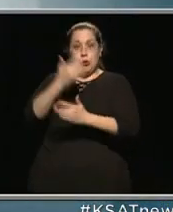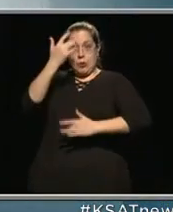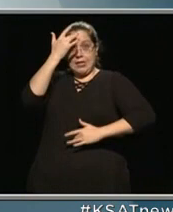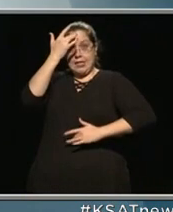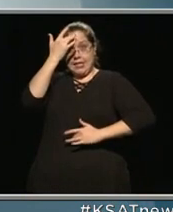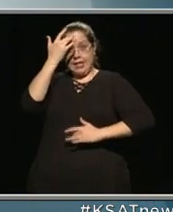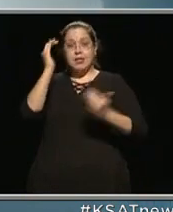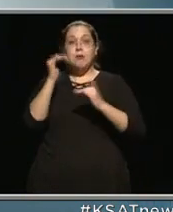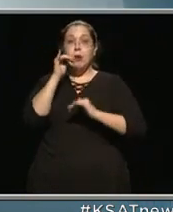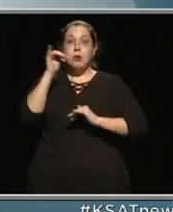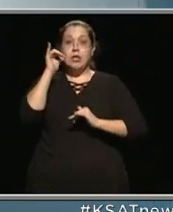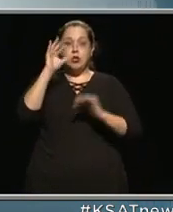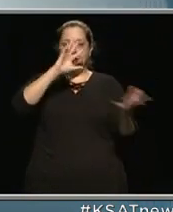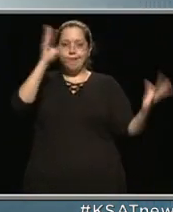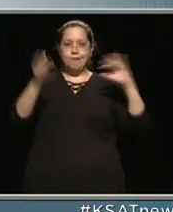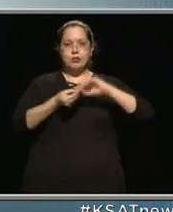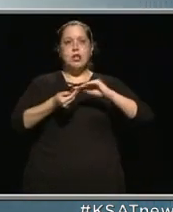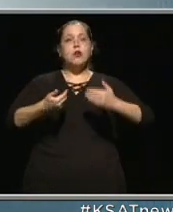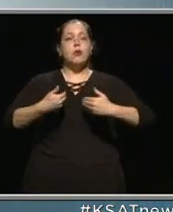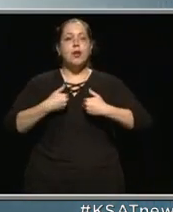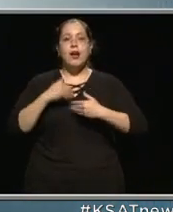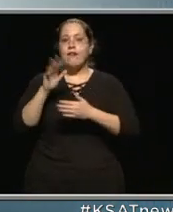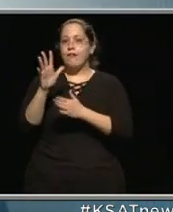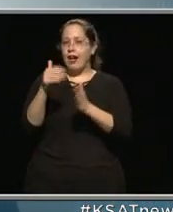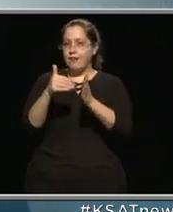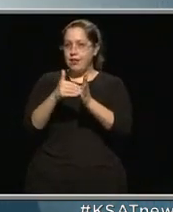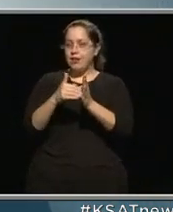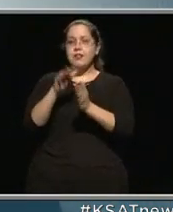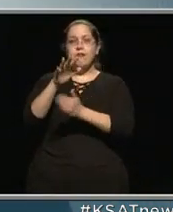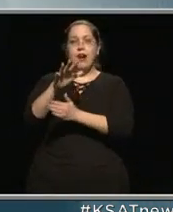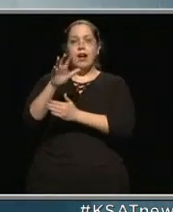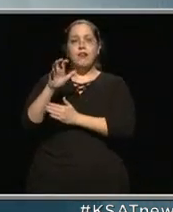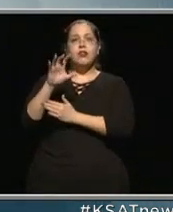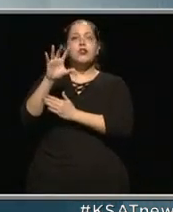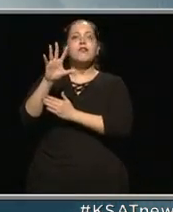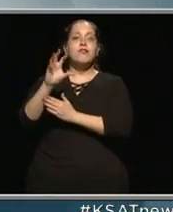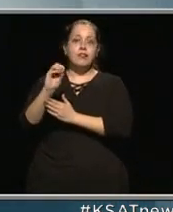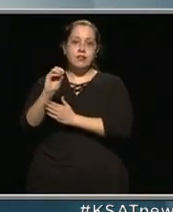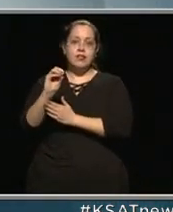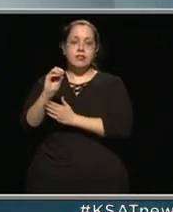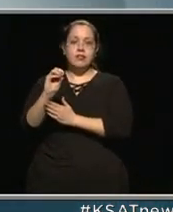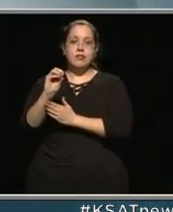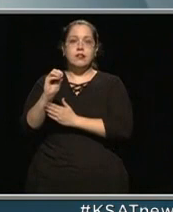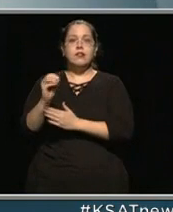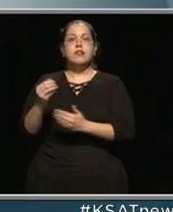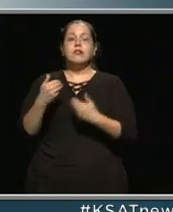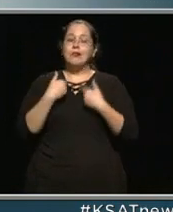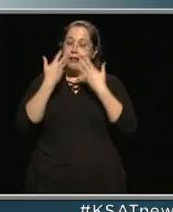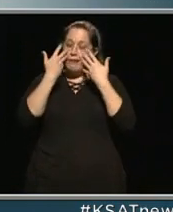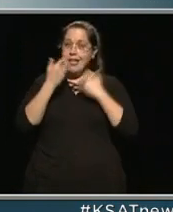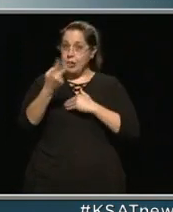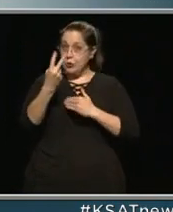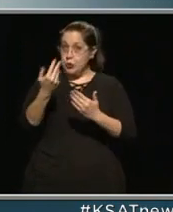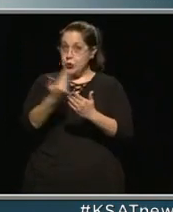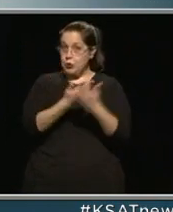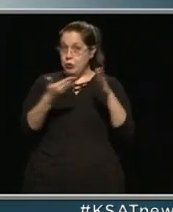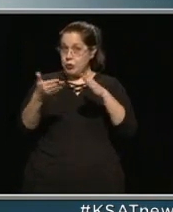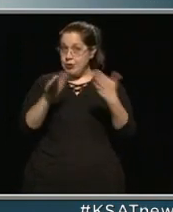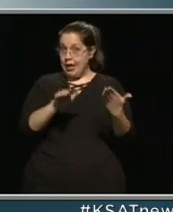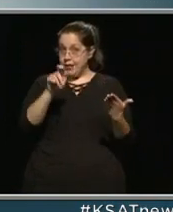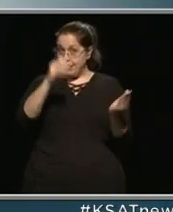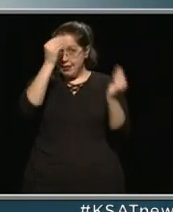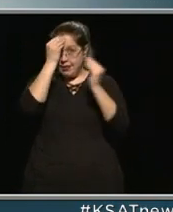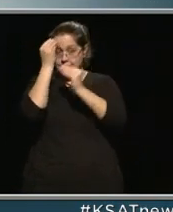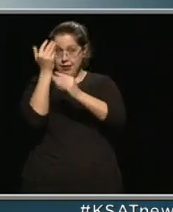from yesterday, which brings us to a total of 5,550. We do have, sadly, two new COVID-related deaths